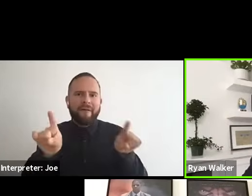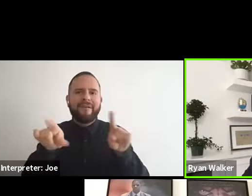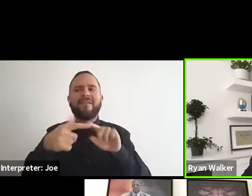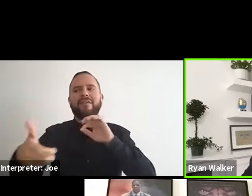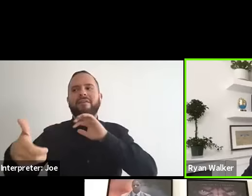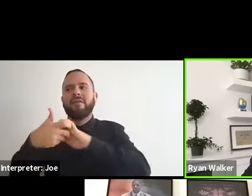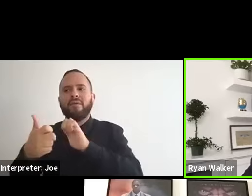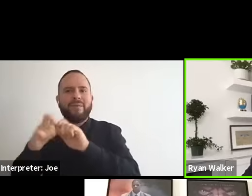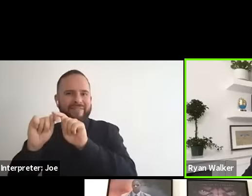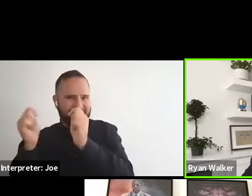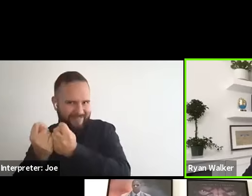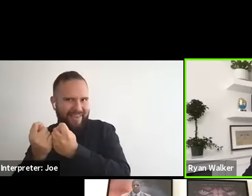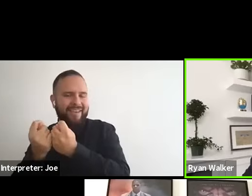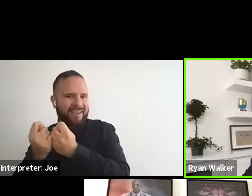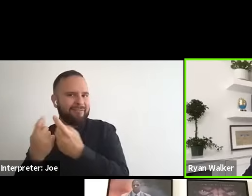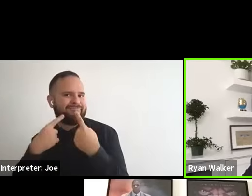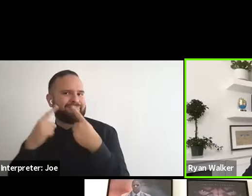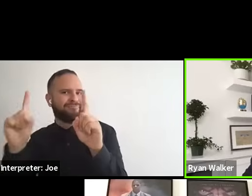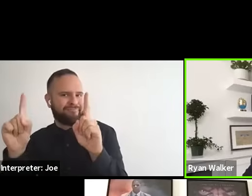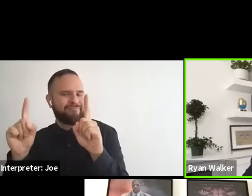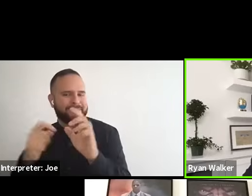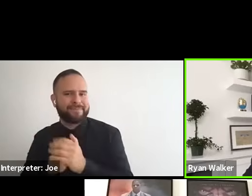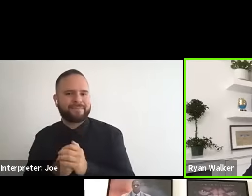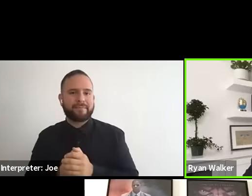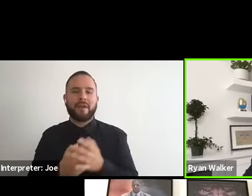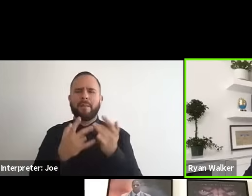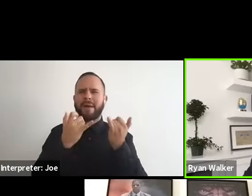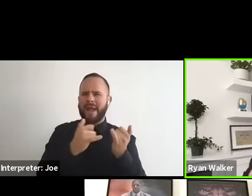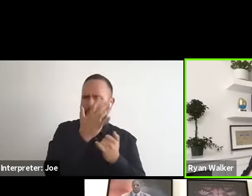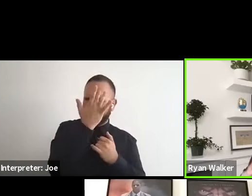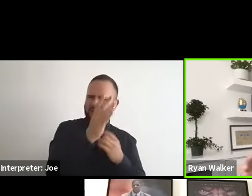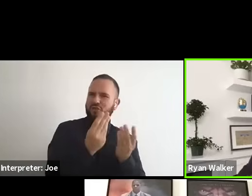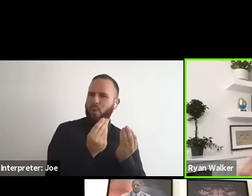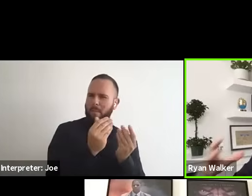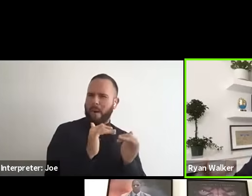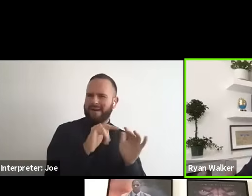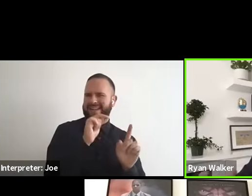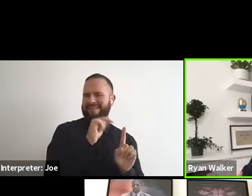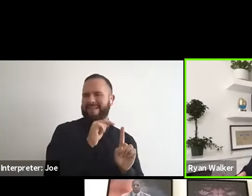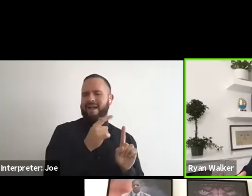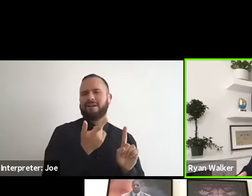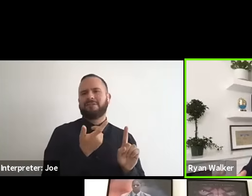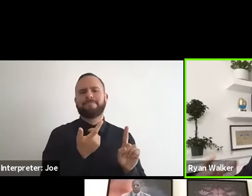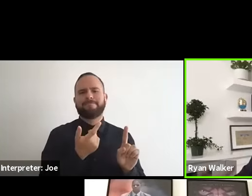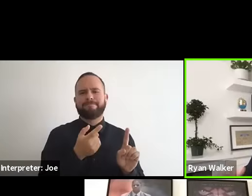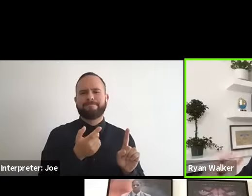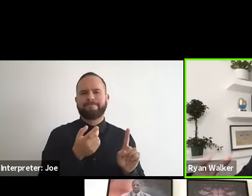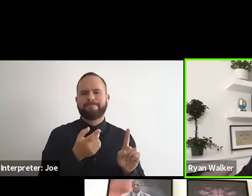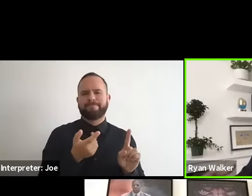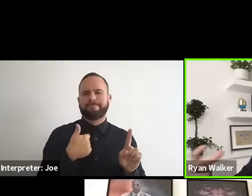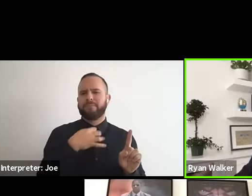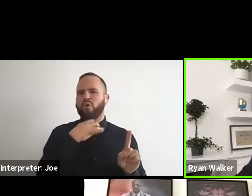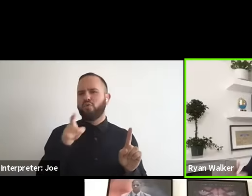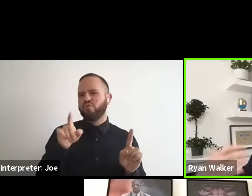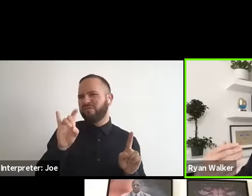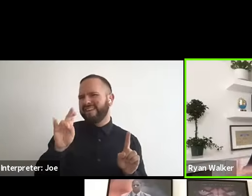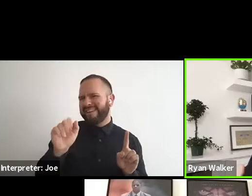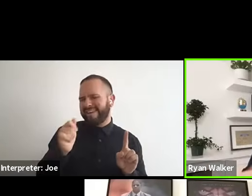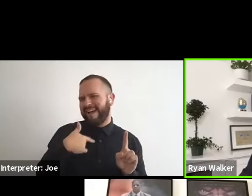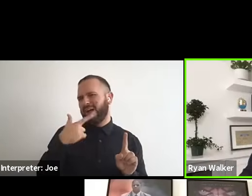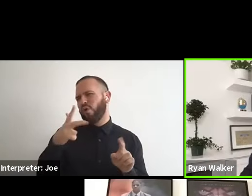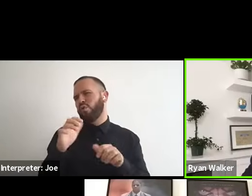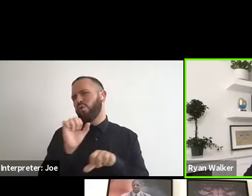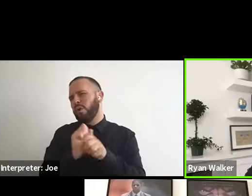that. On the intellectual property side, question for you, Dina. I know in working with musicians, songwriters,